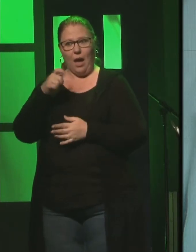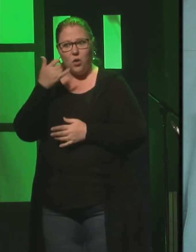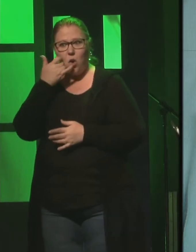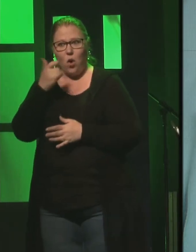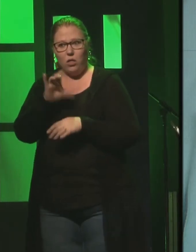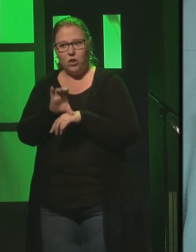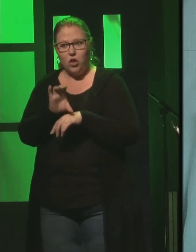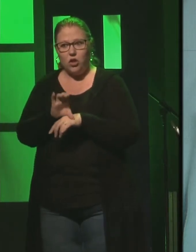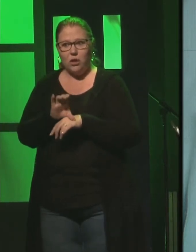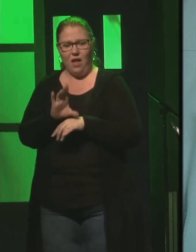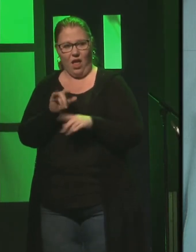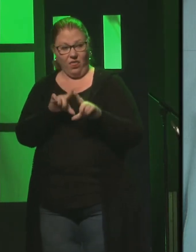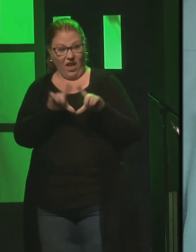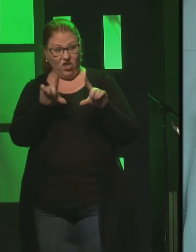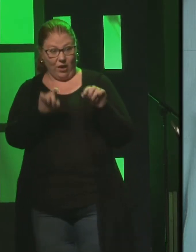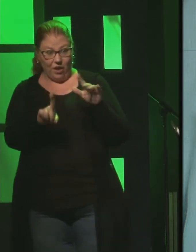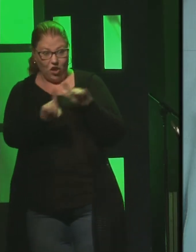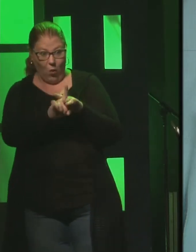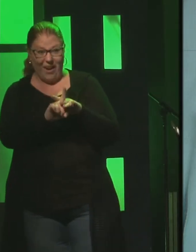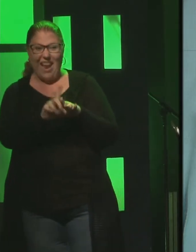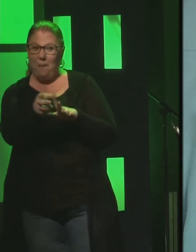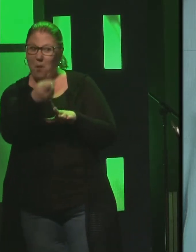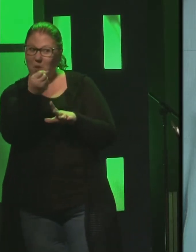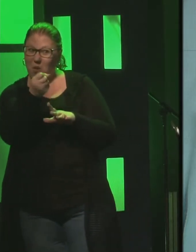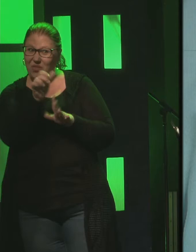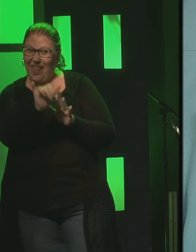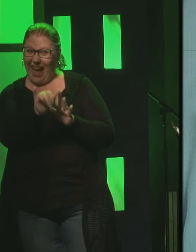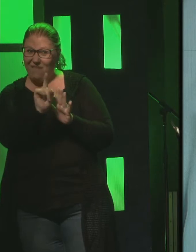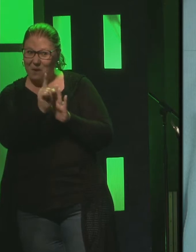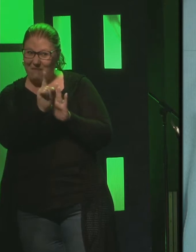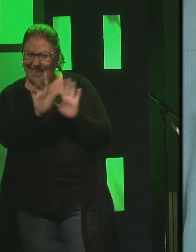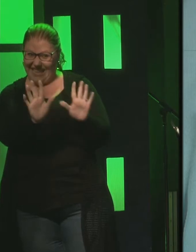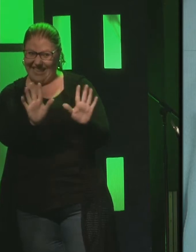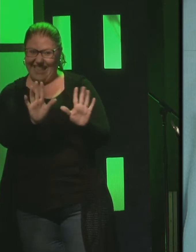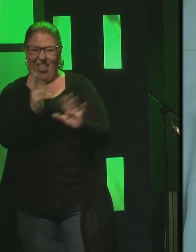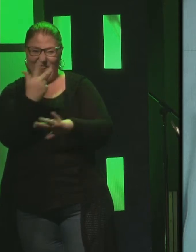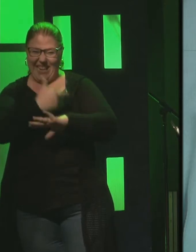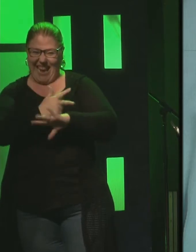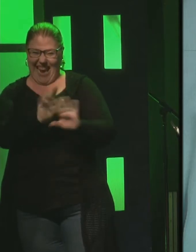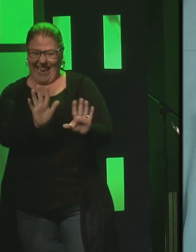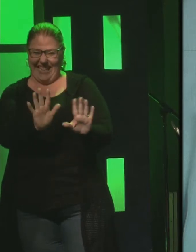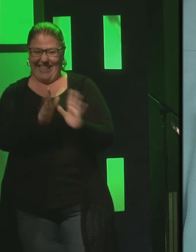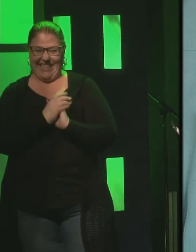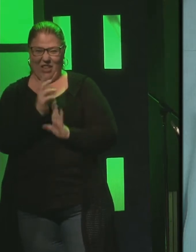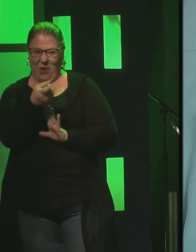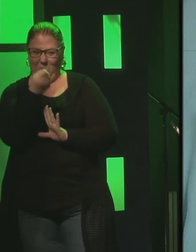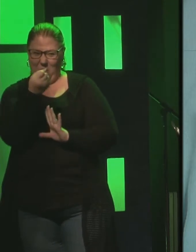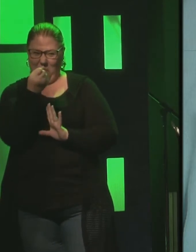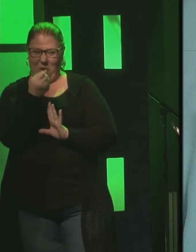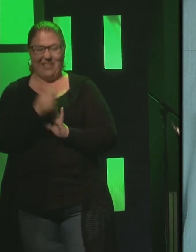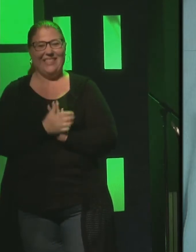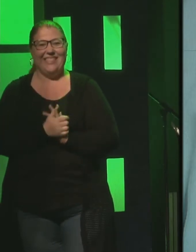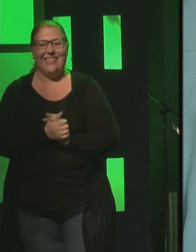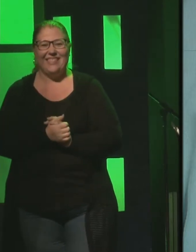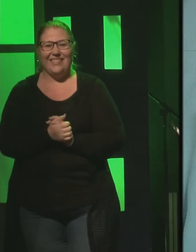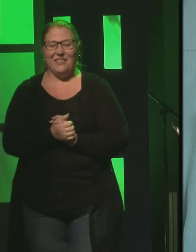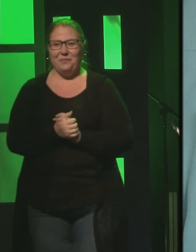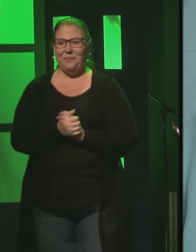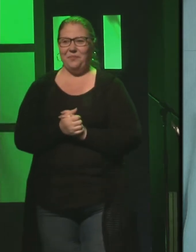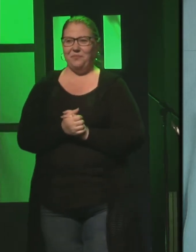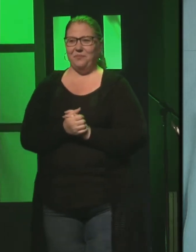and I was like, that check that's showing up, could you hold that for maybe 3 days? Right, but here's the thing.